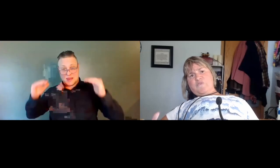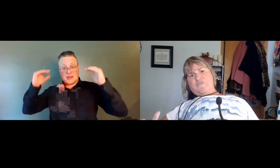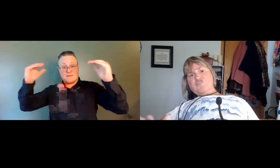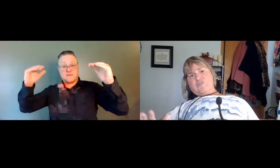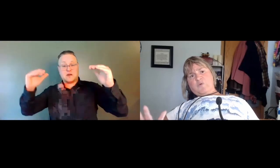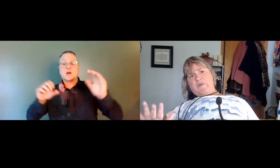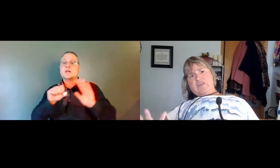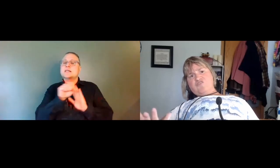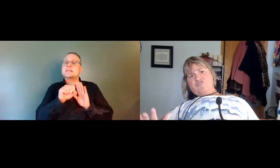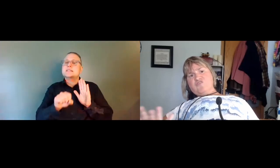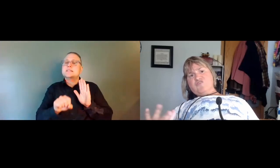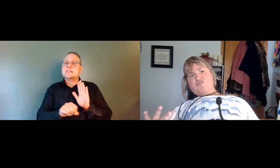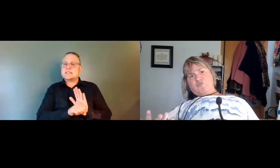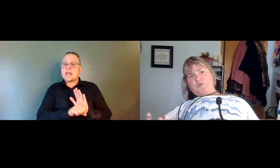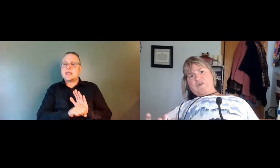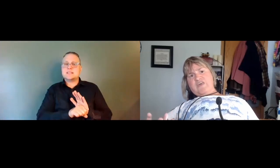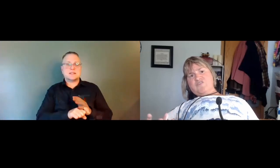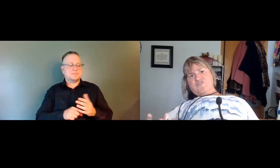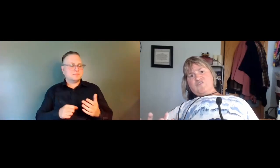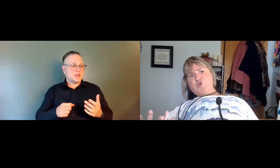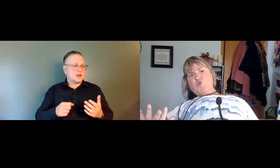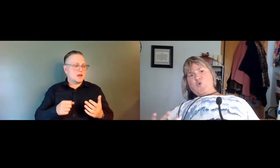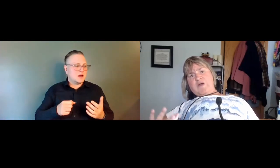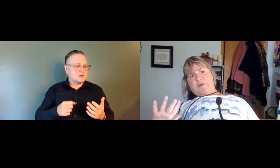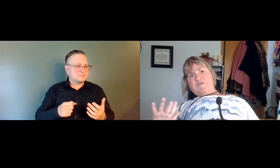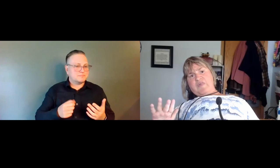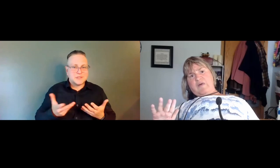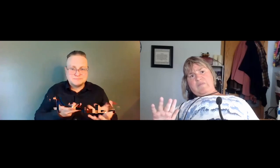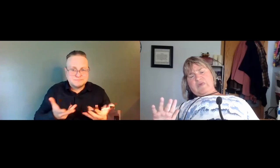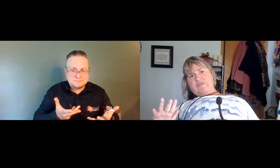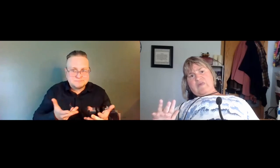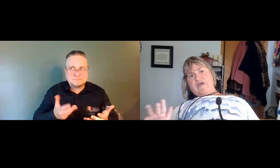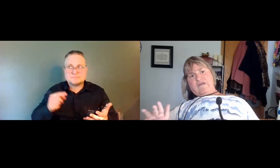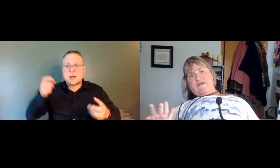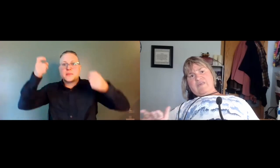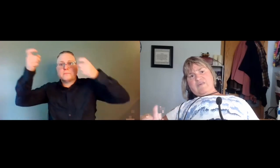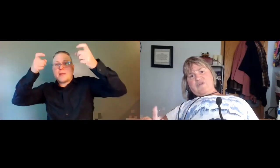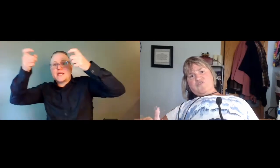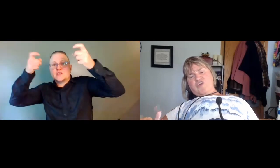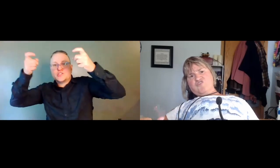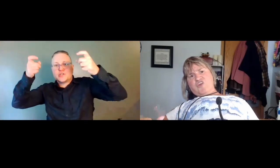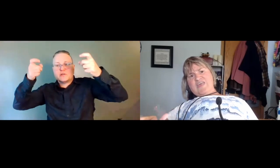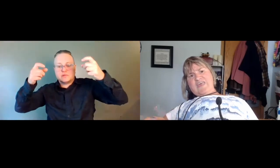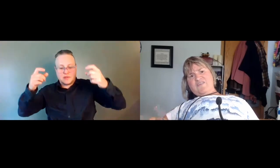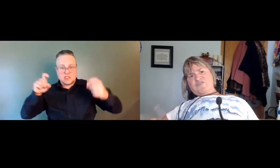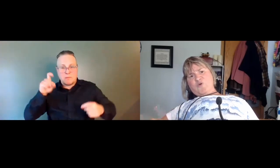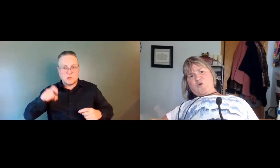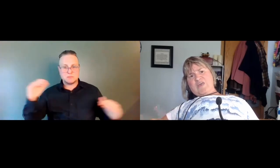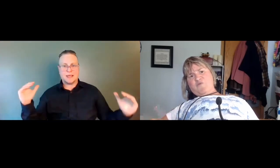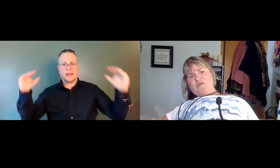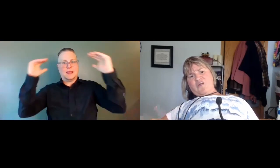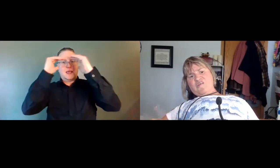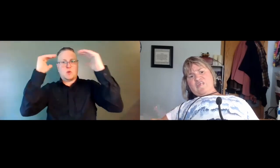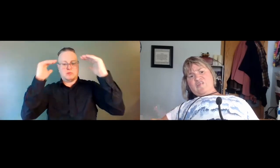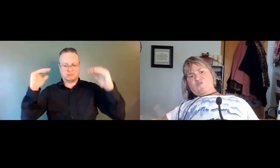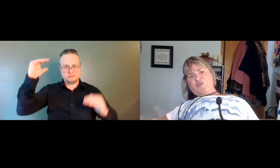dealing with managers and supervisors who are above them in the hierarchy of our structure. And so if